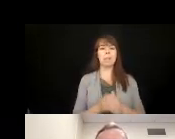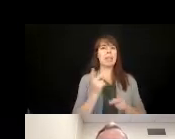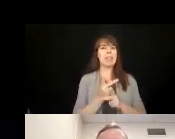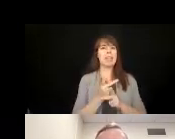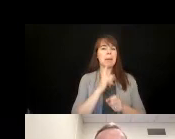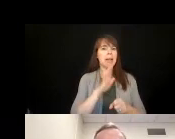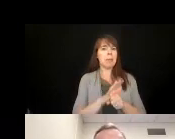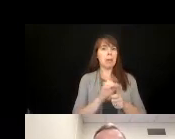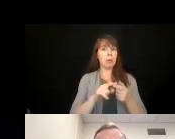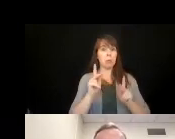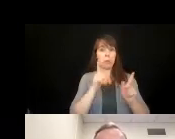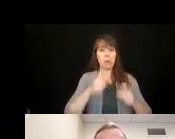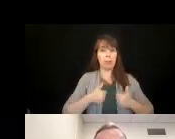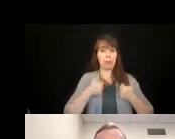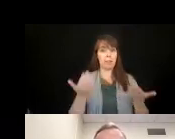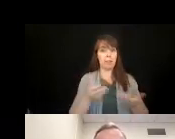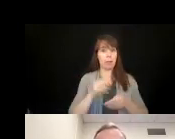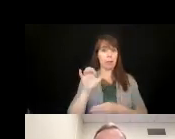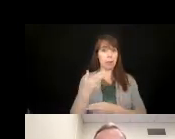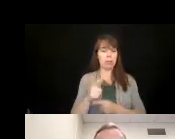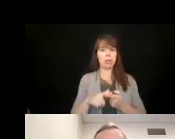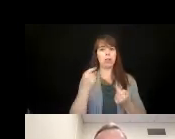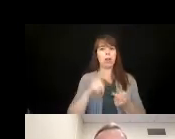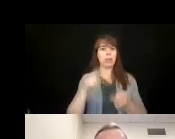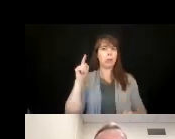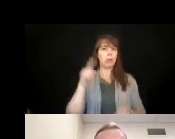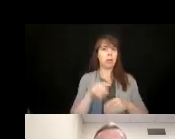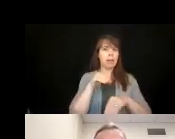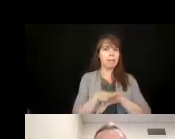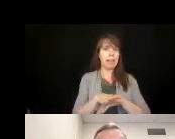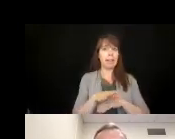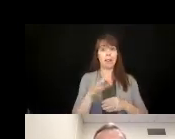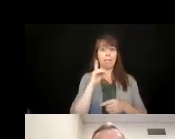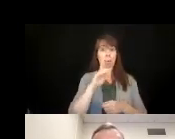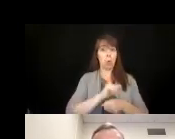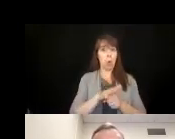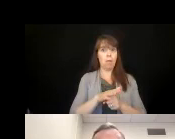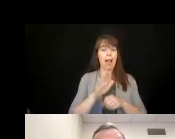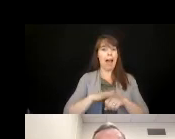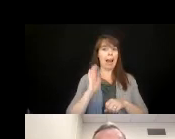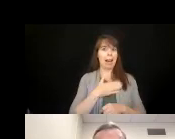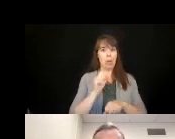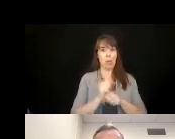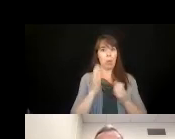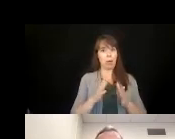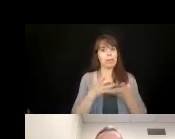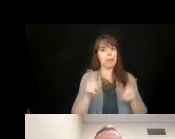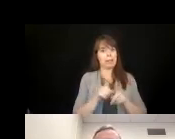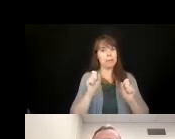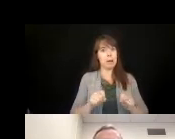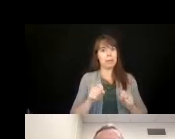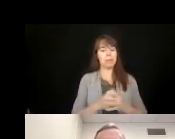to citizens of the state, and mitigate the impact of the pandemic on our teams to the greatest extent possible. Can I have the next slide,